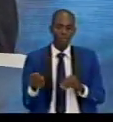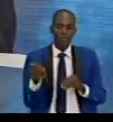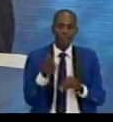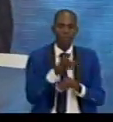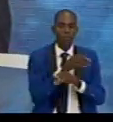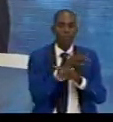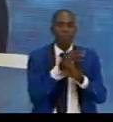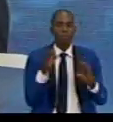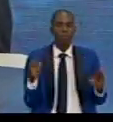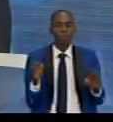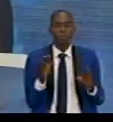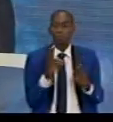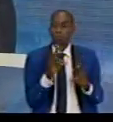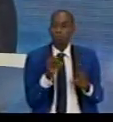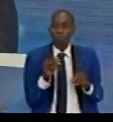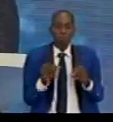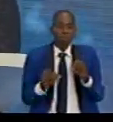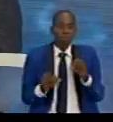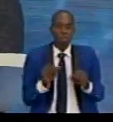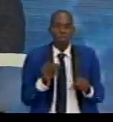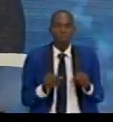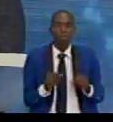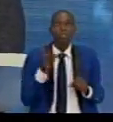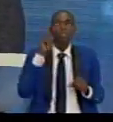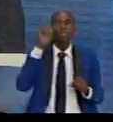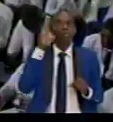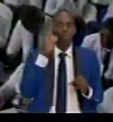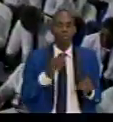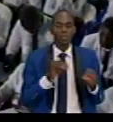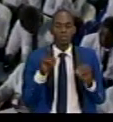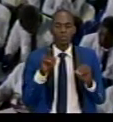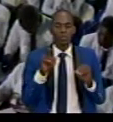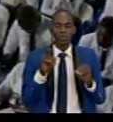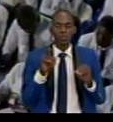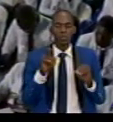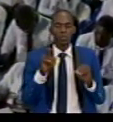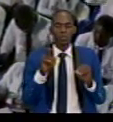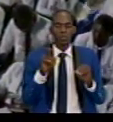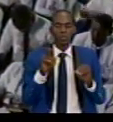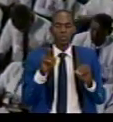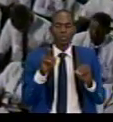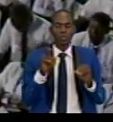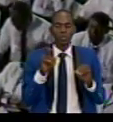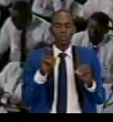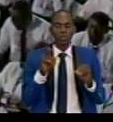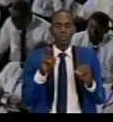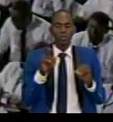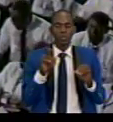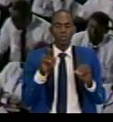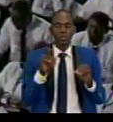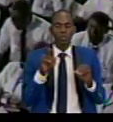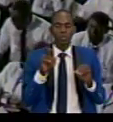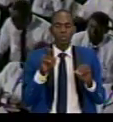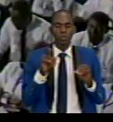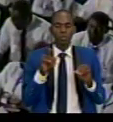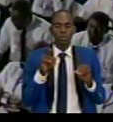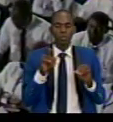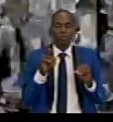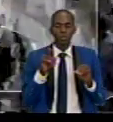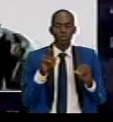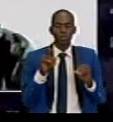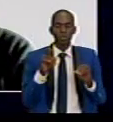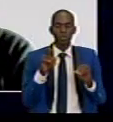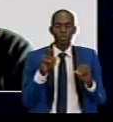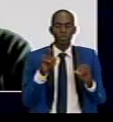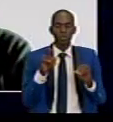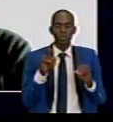No doubt he will set you free tonight. He says, I